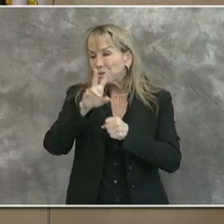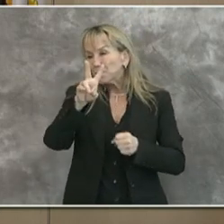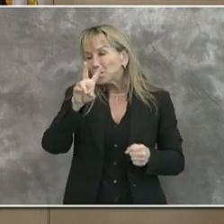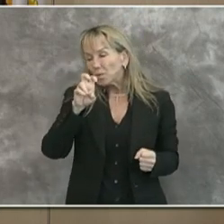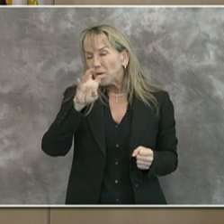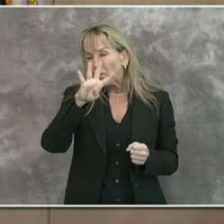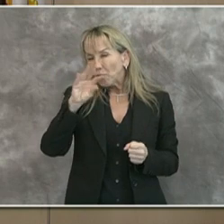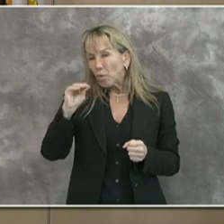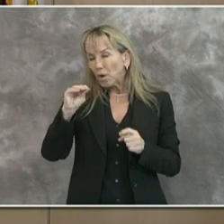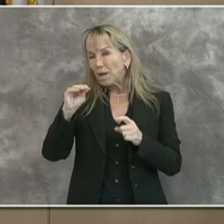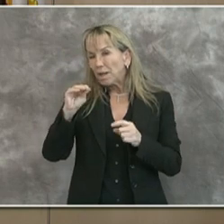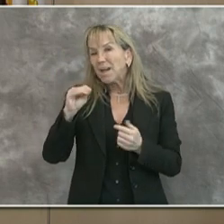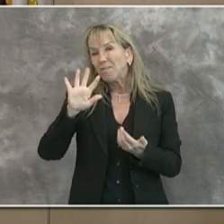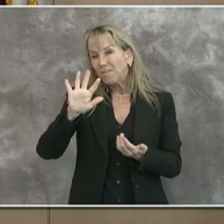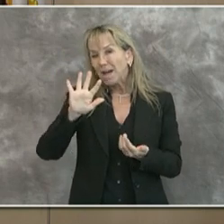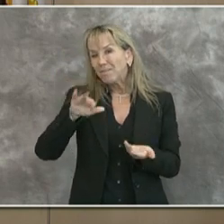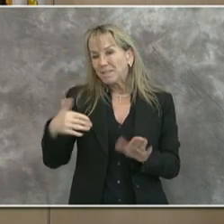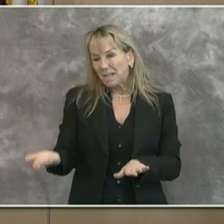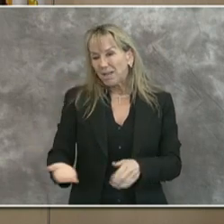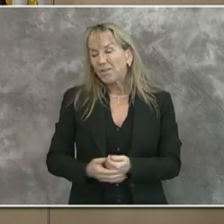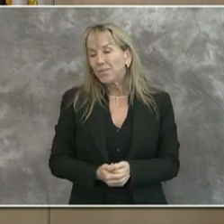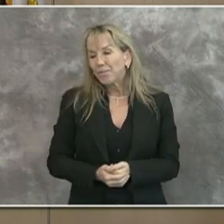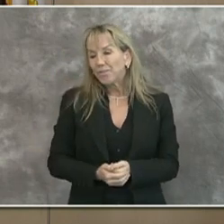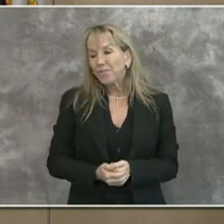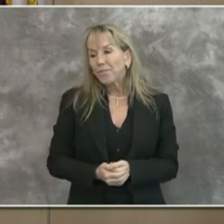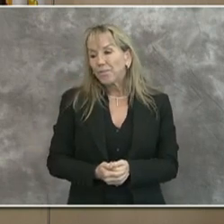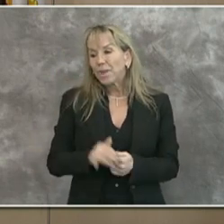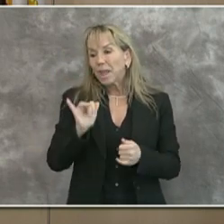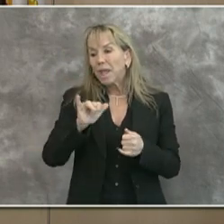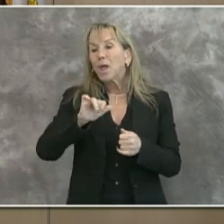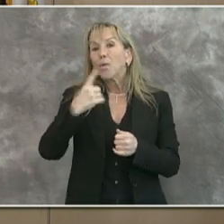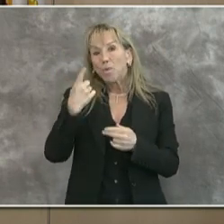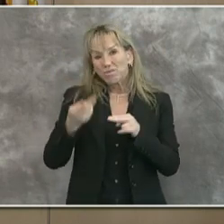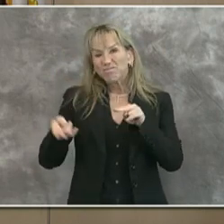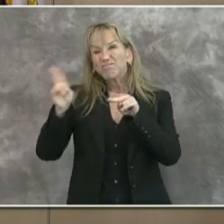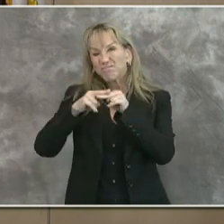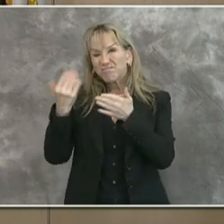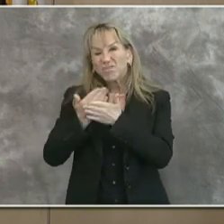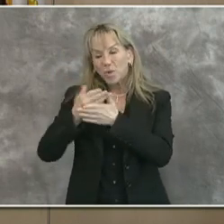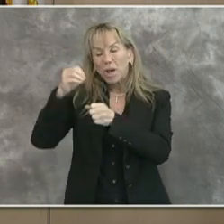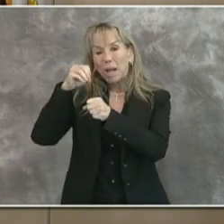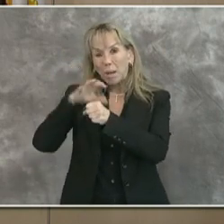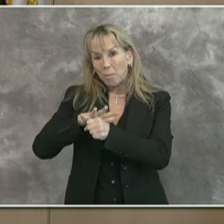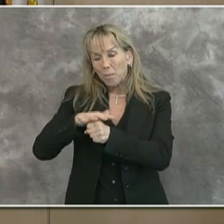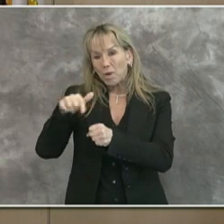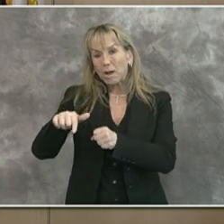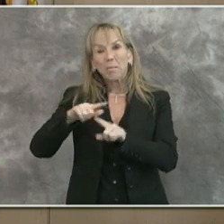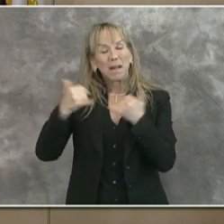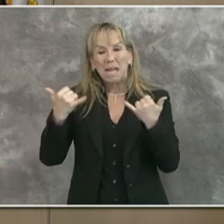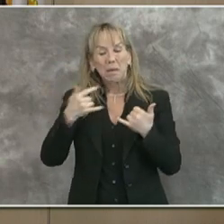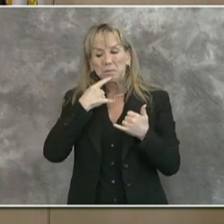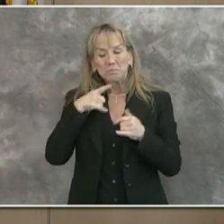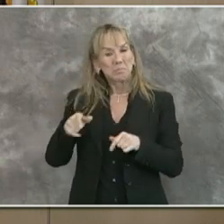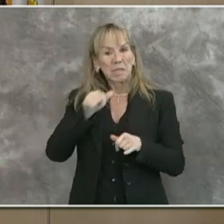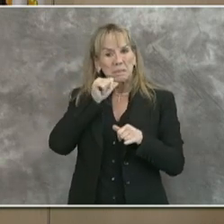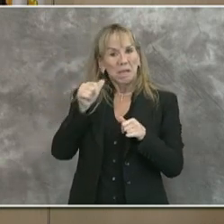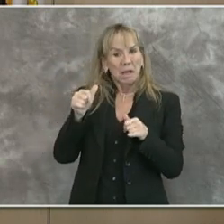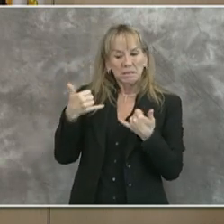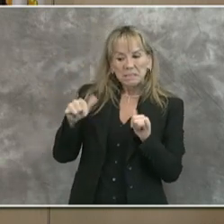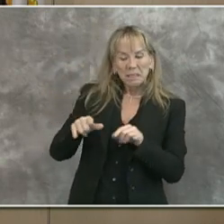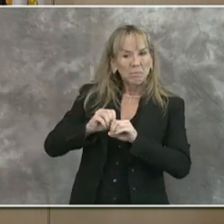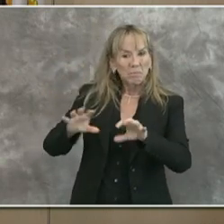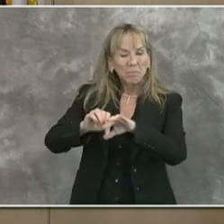340 cases and 5 deaths. An additional 1 outbreak has been designated as inactive, and